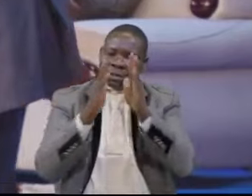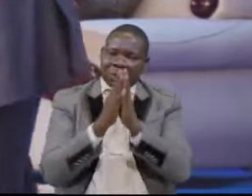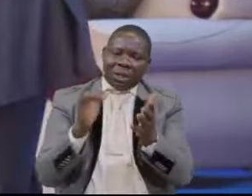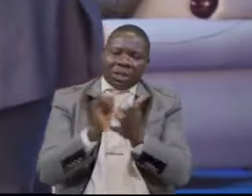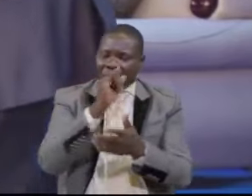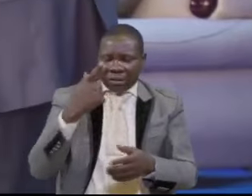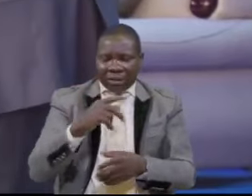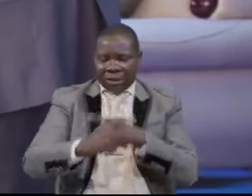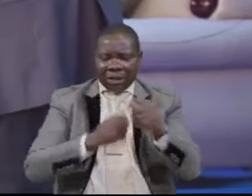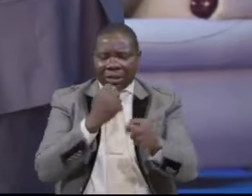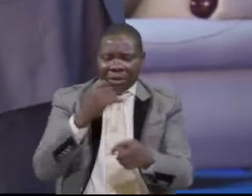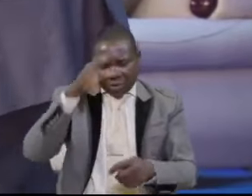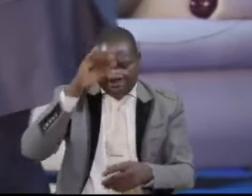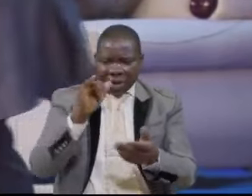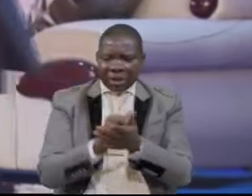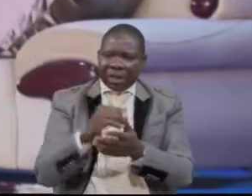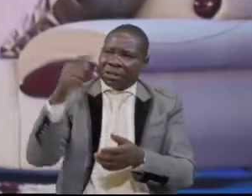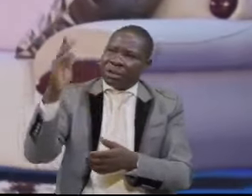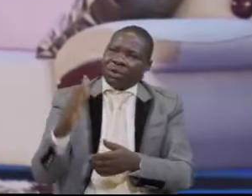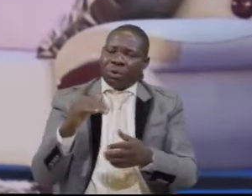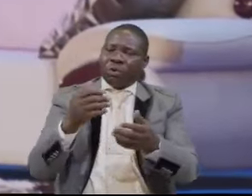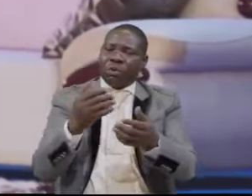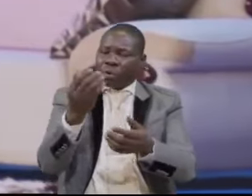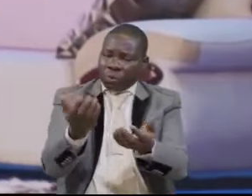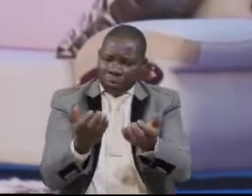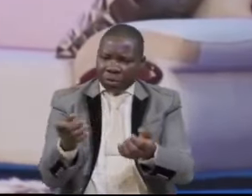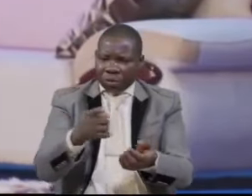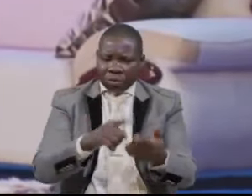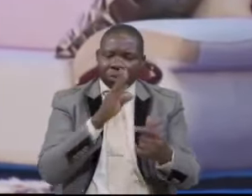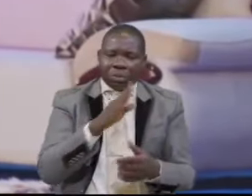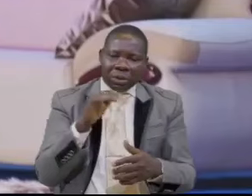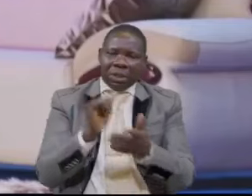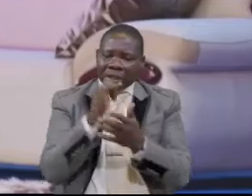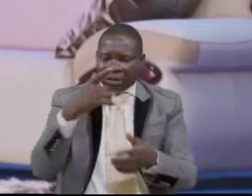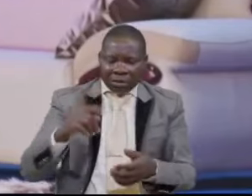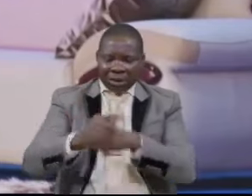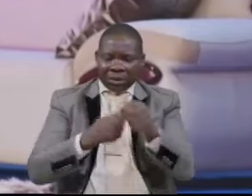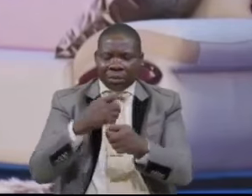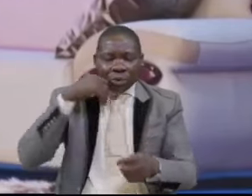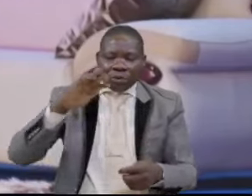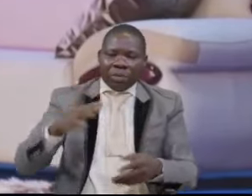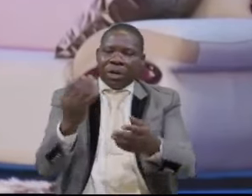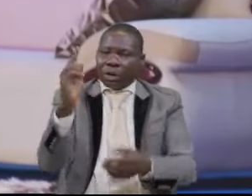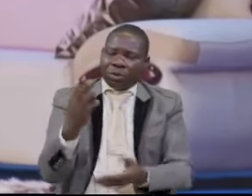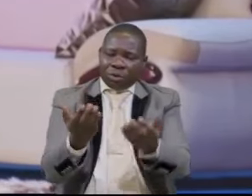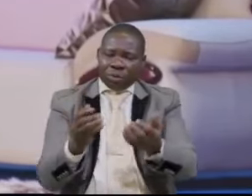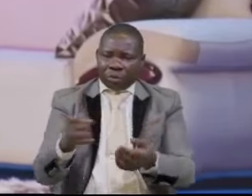to be, the kind of woman is calling you to be. Number 10, he had